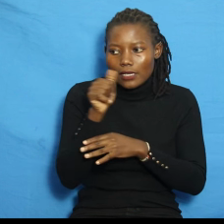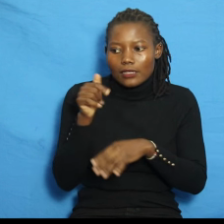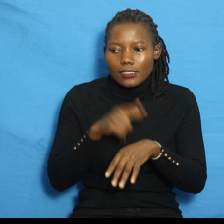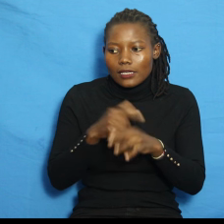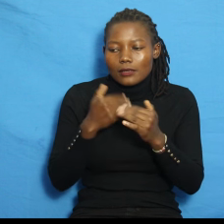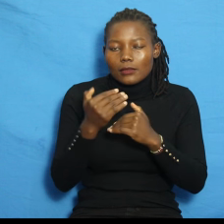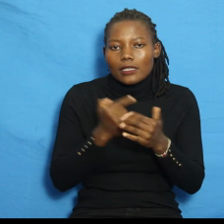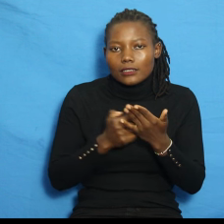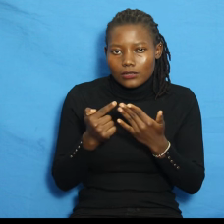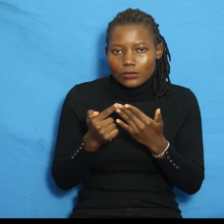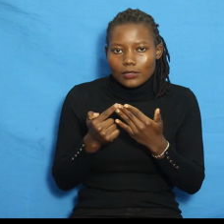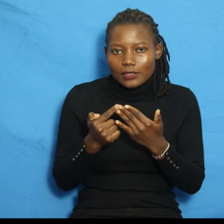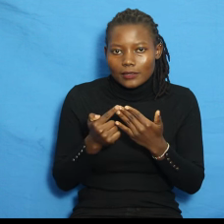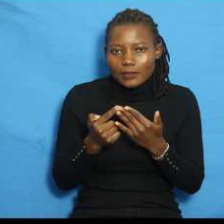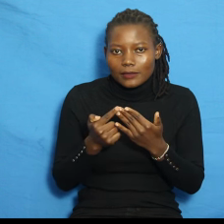week,